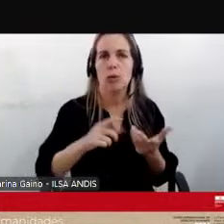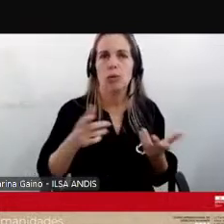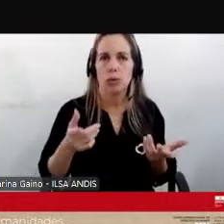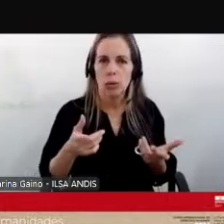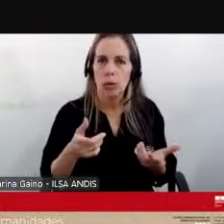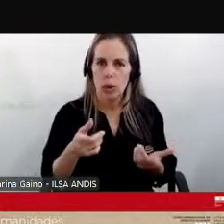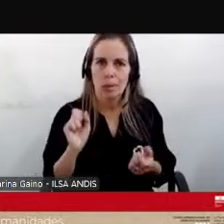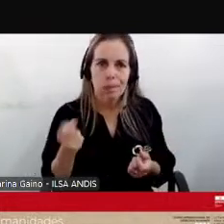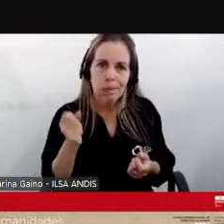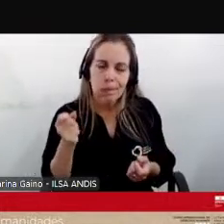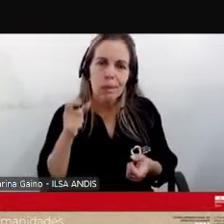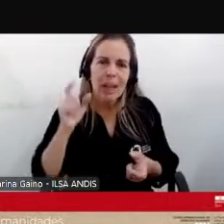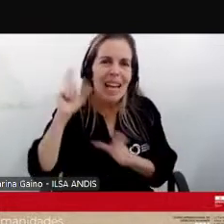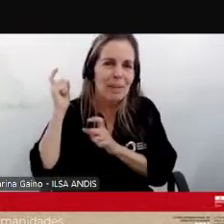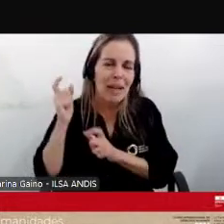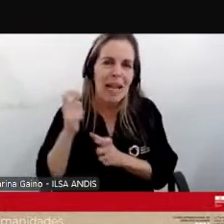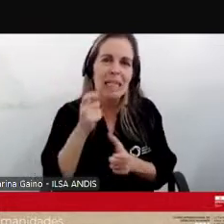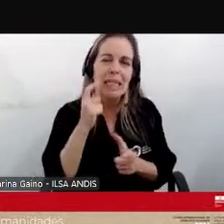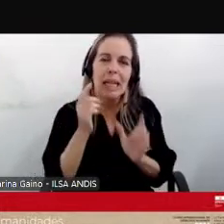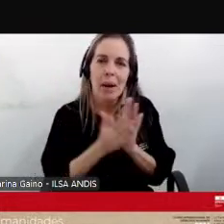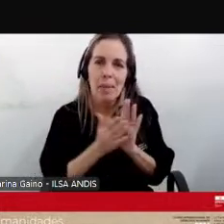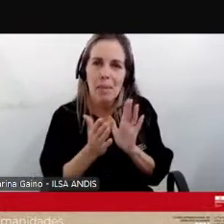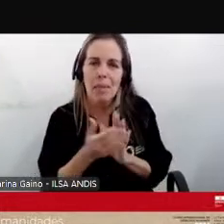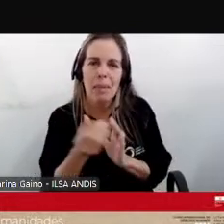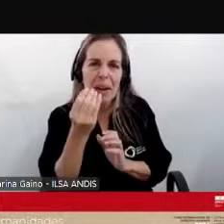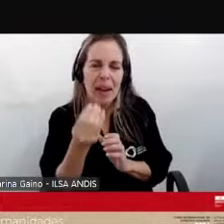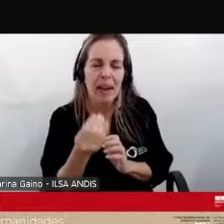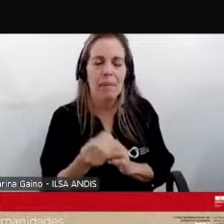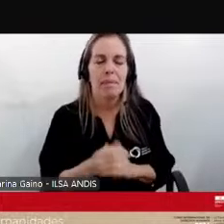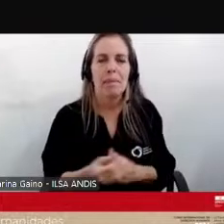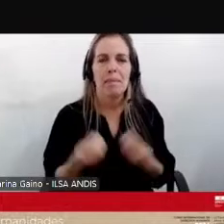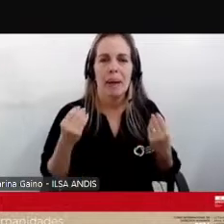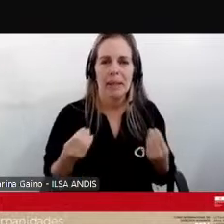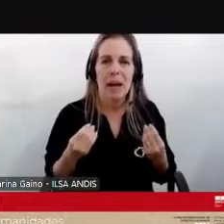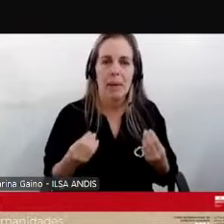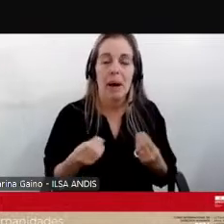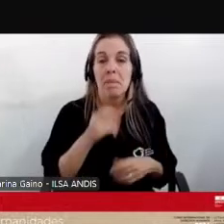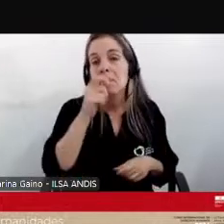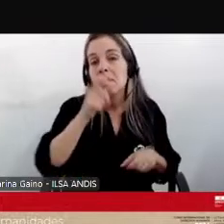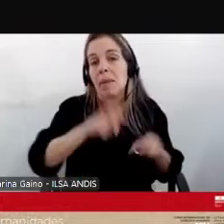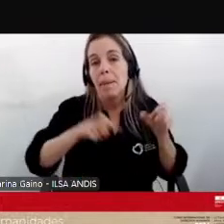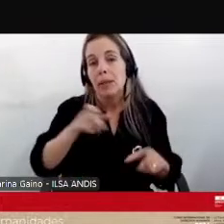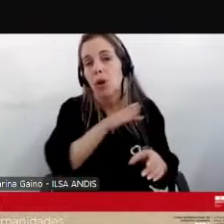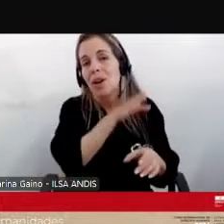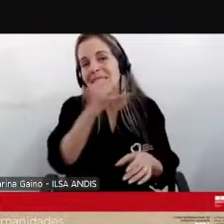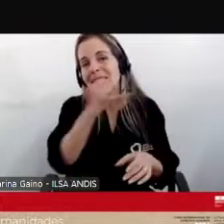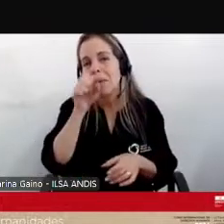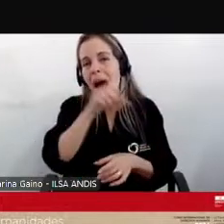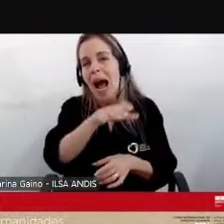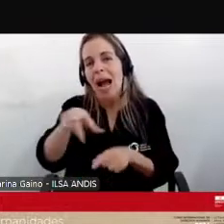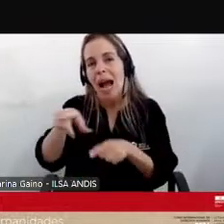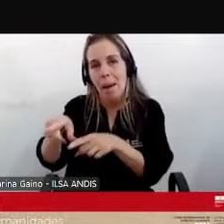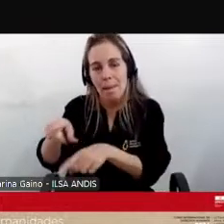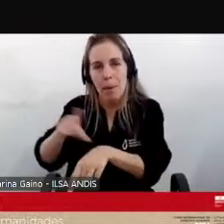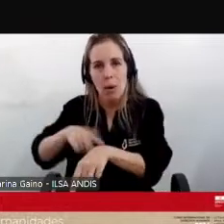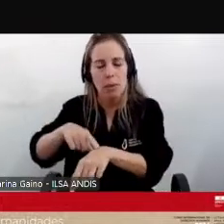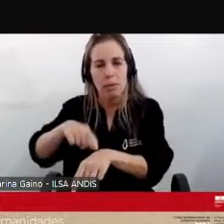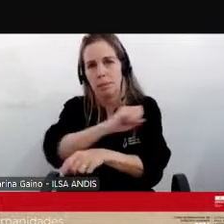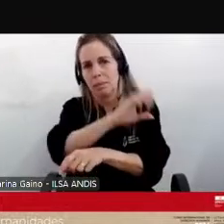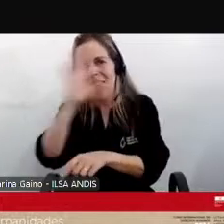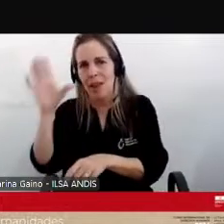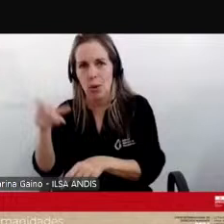night after they've worked well over 8 hours per day. There are times when workers aren't given their meals if they haven't met production